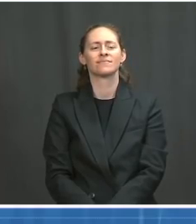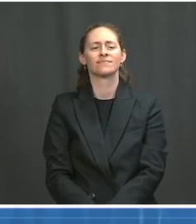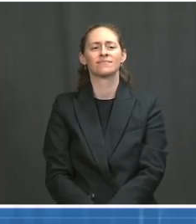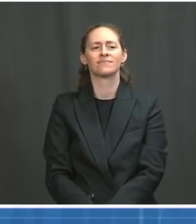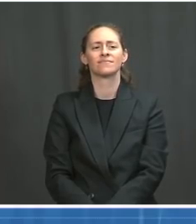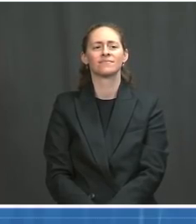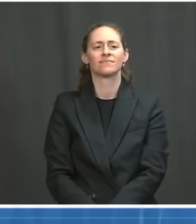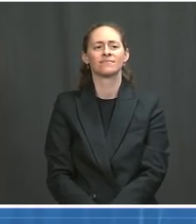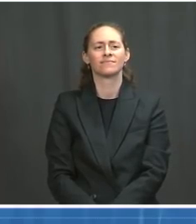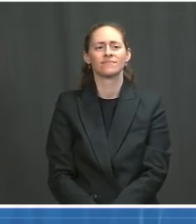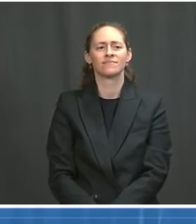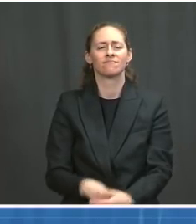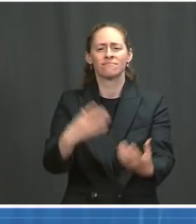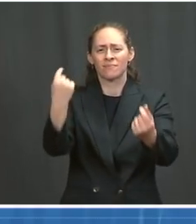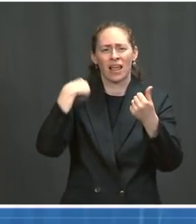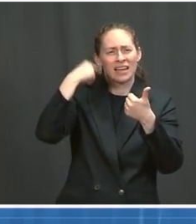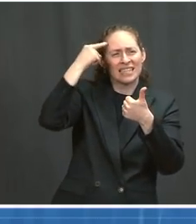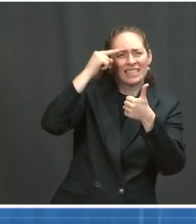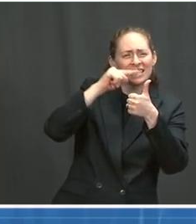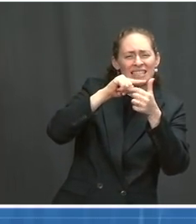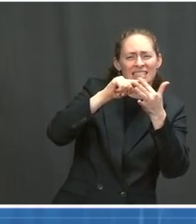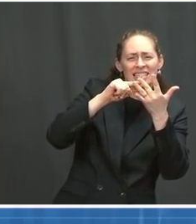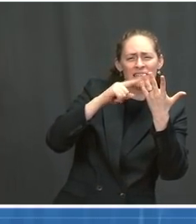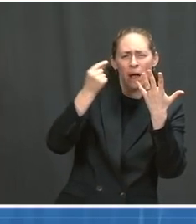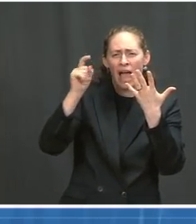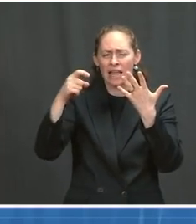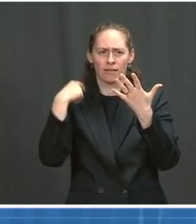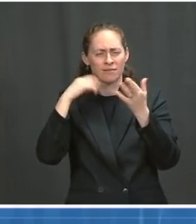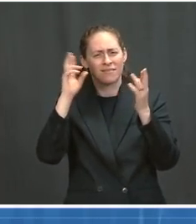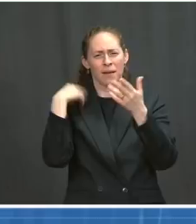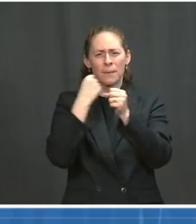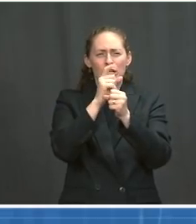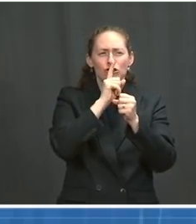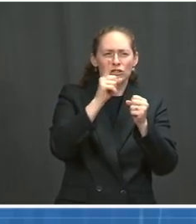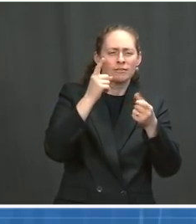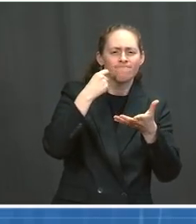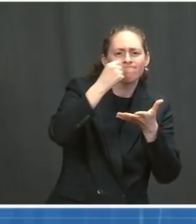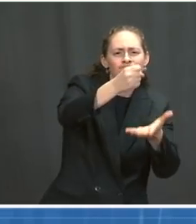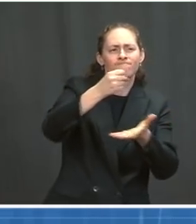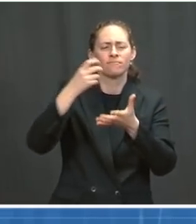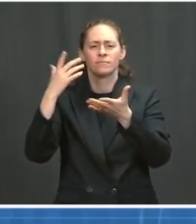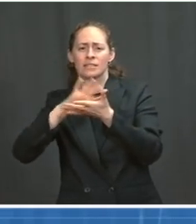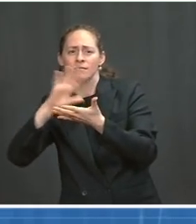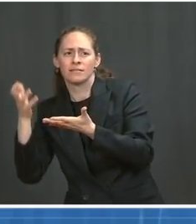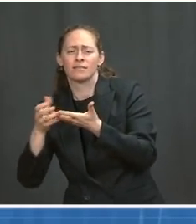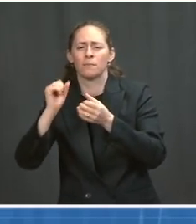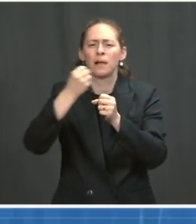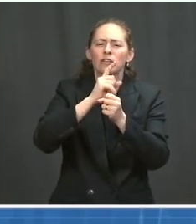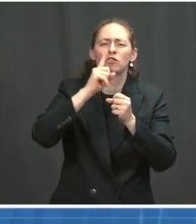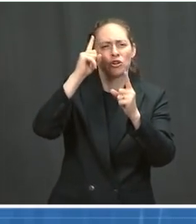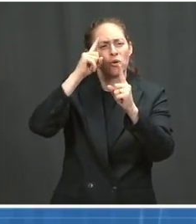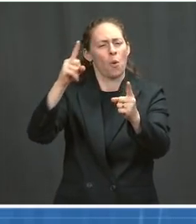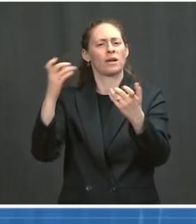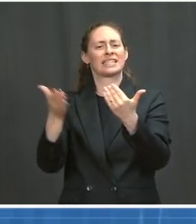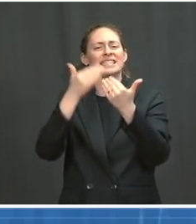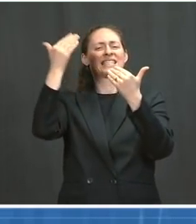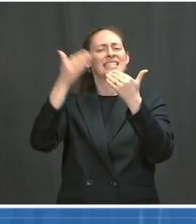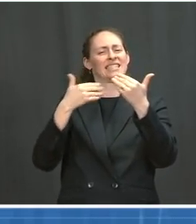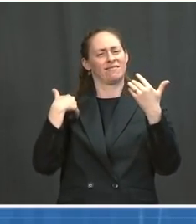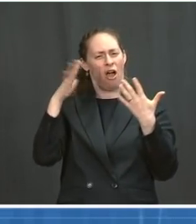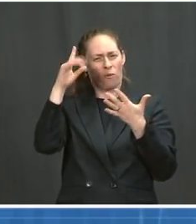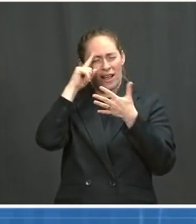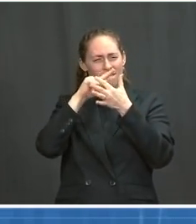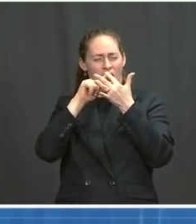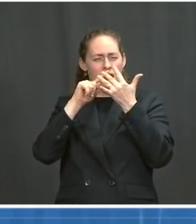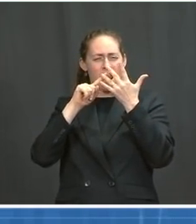need more convenience or more information. And we're enlisting every American, every organization, every